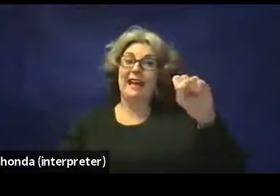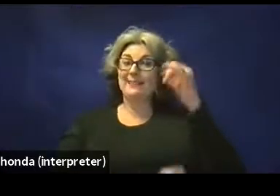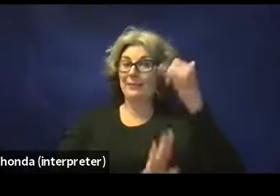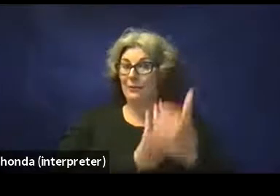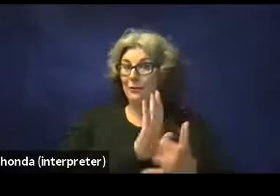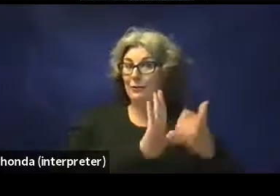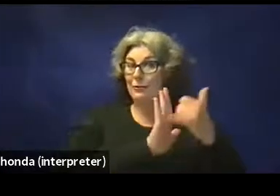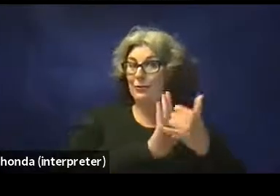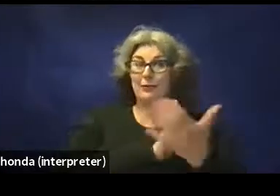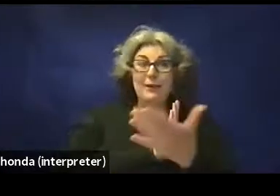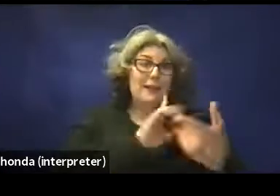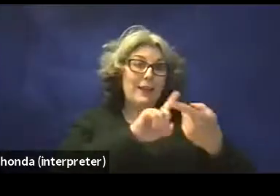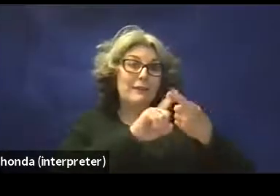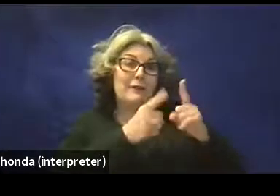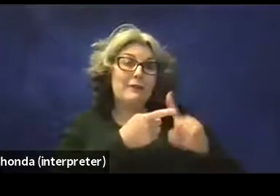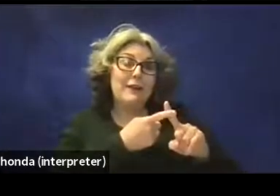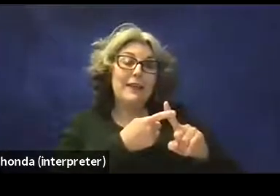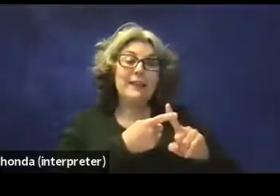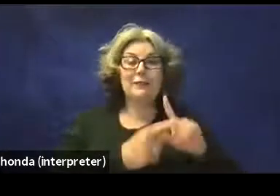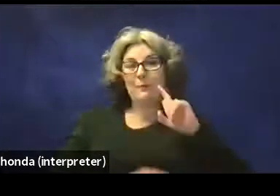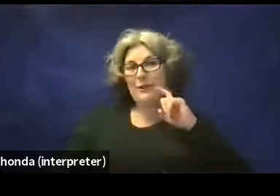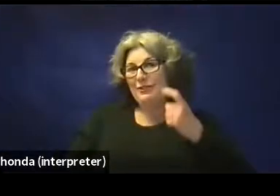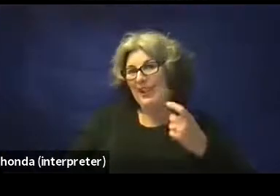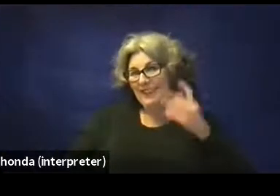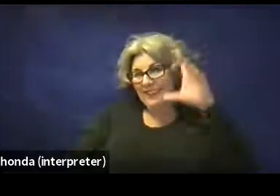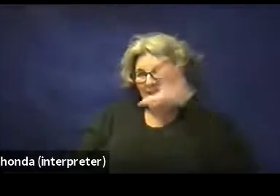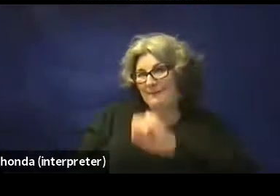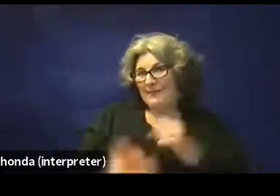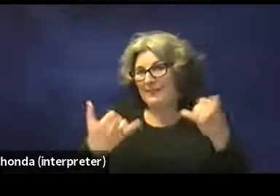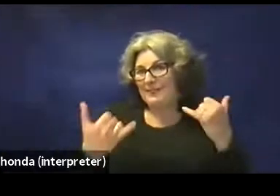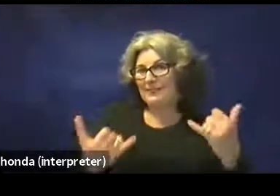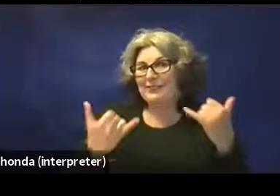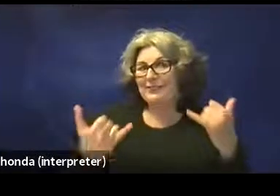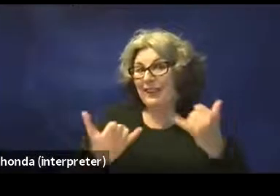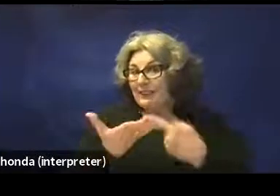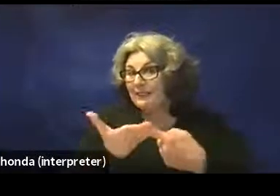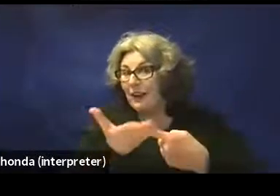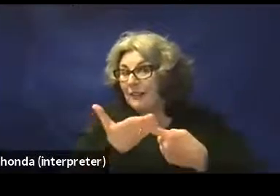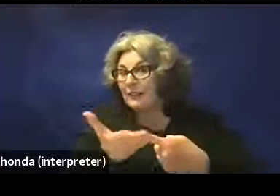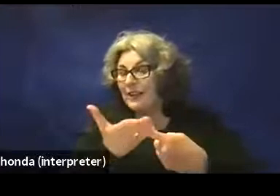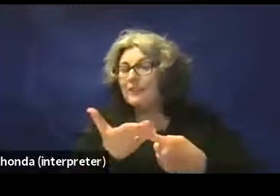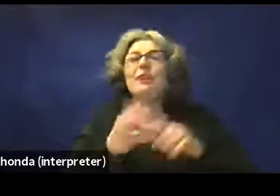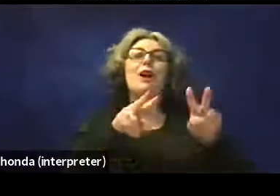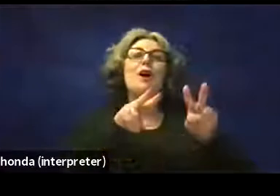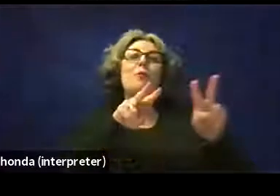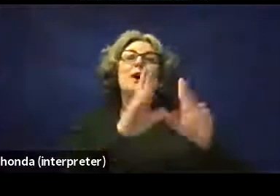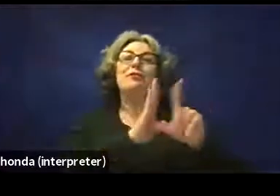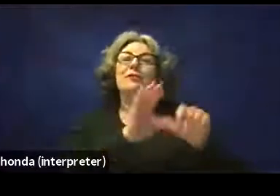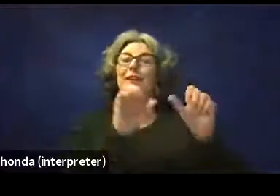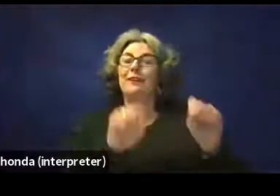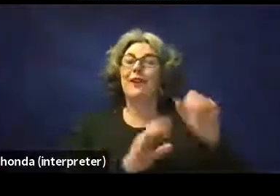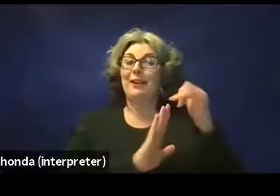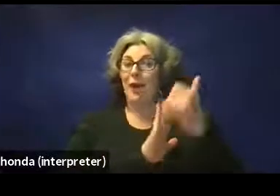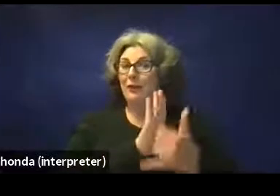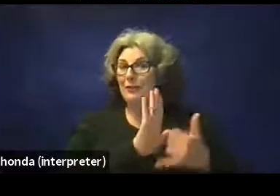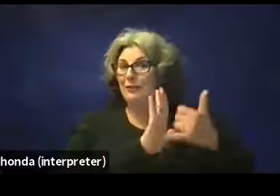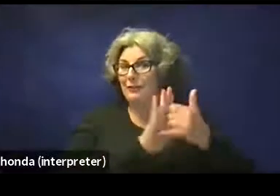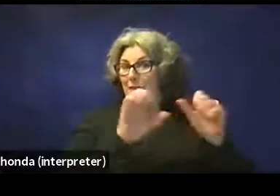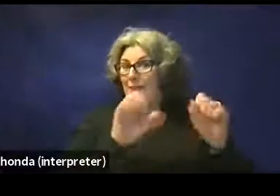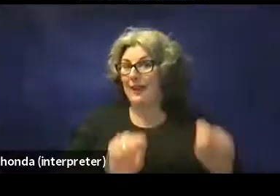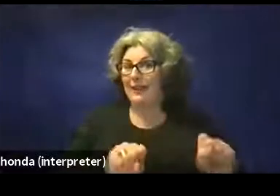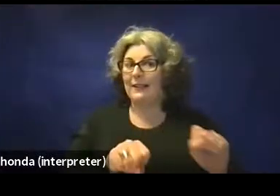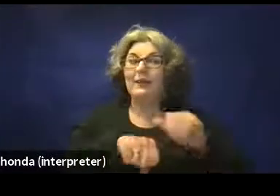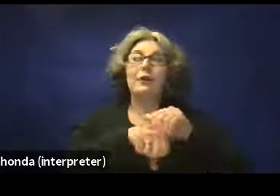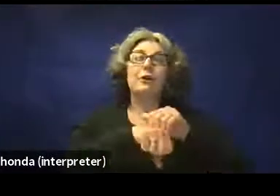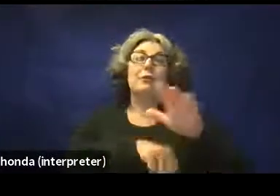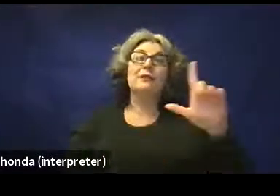channel. So if one of your friends is going to be really jealous that they missed out on today's conversation, they'll be able to watch it later on YouTube. And we'll be sending